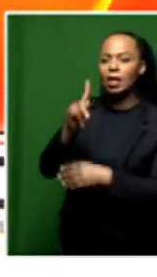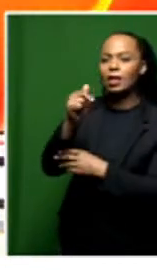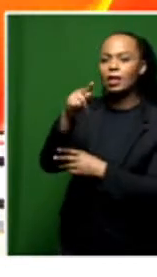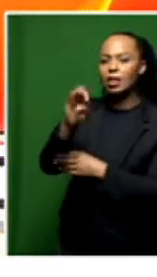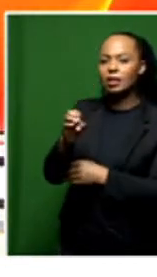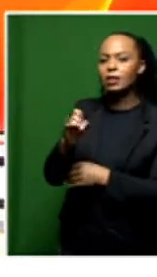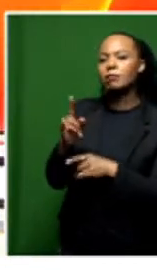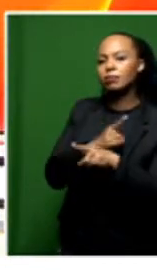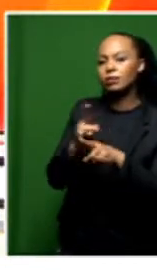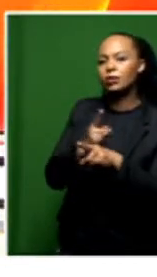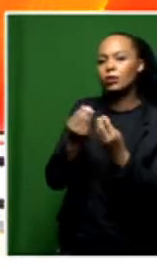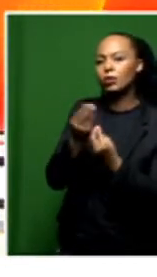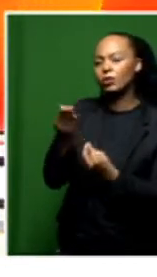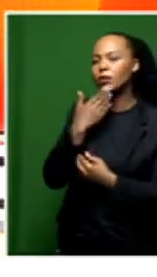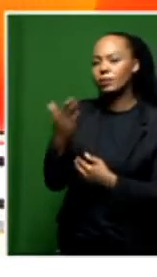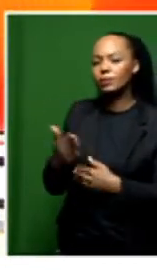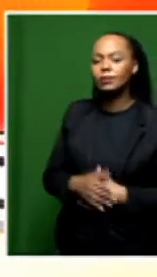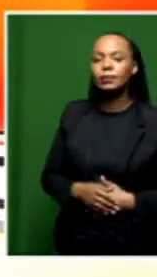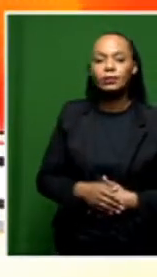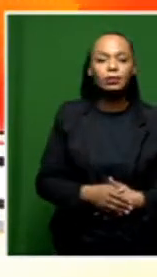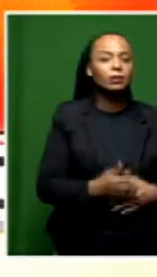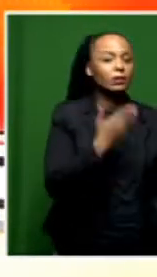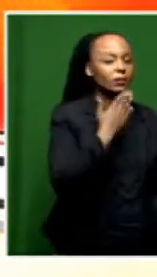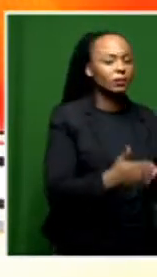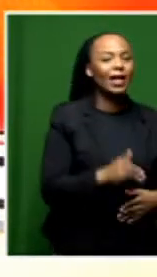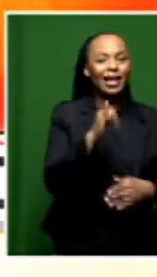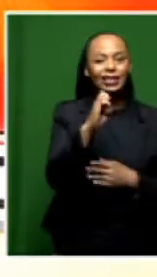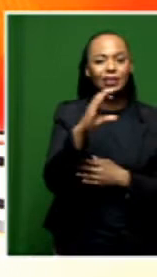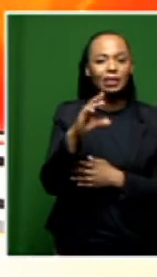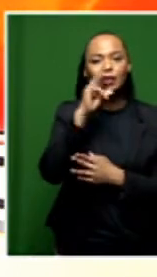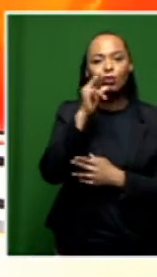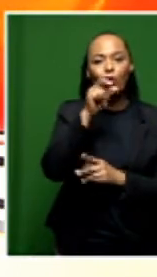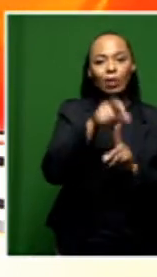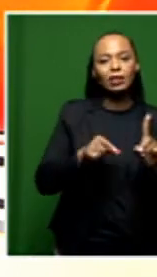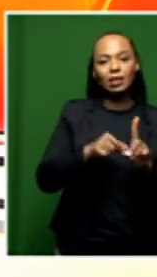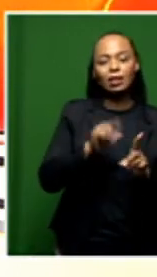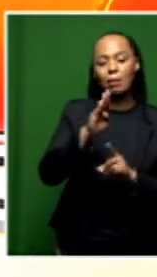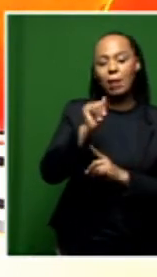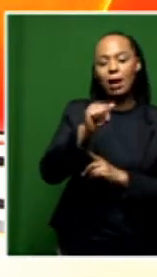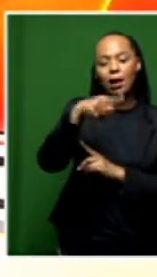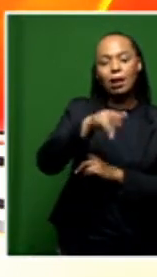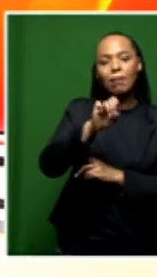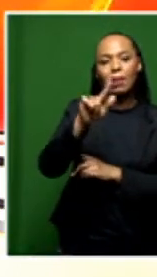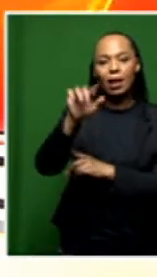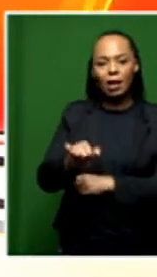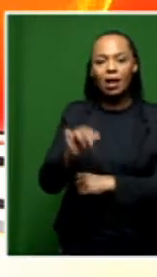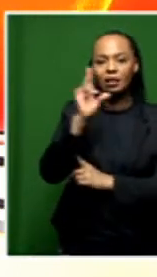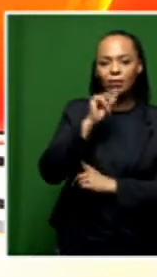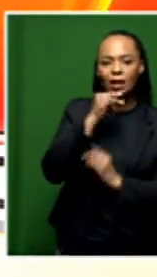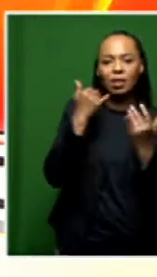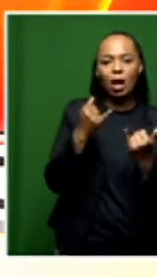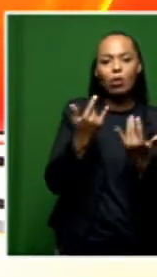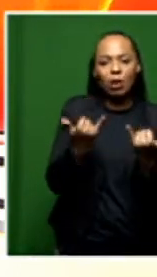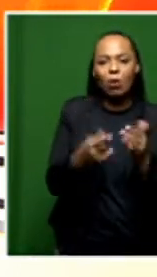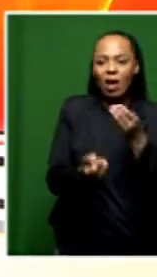update. We appreciate your time. Thanks a lot. Thank you. Bye-bye. All right, that was IEC spokesperson Bapela speaking to us about the